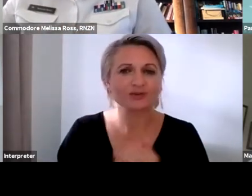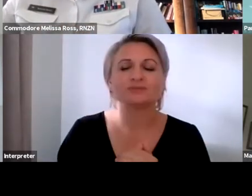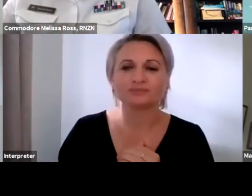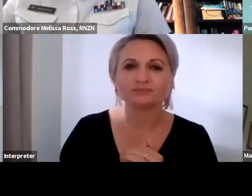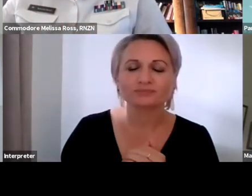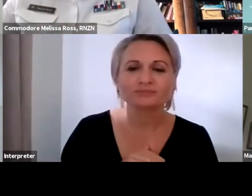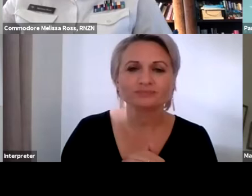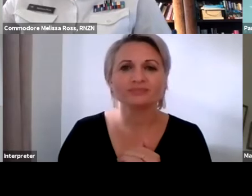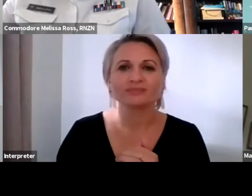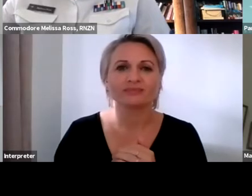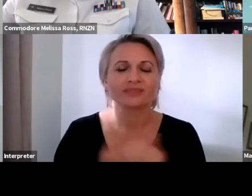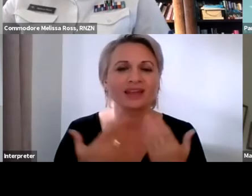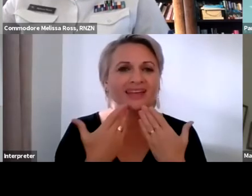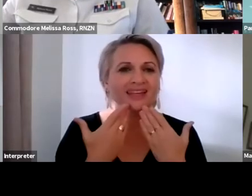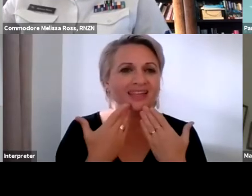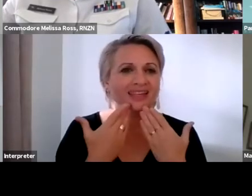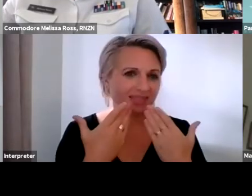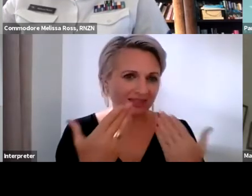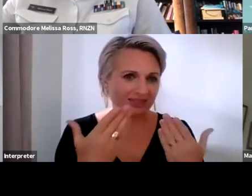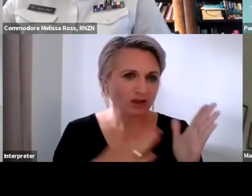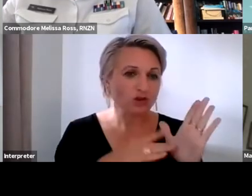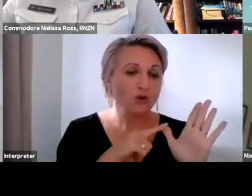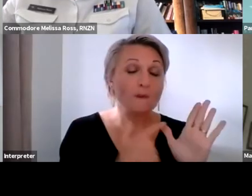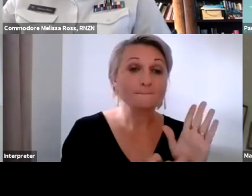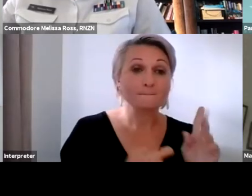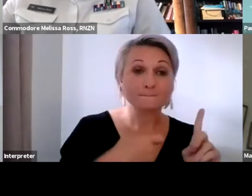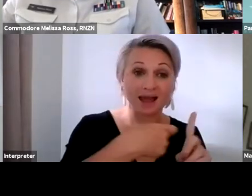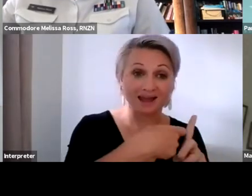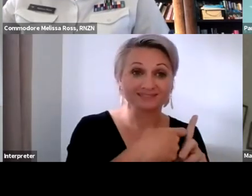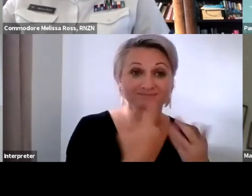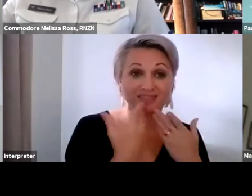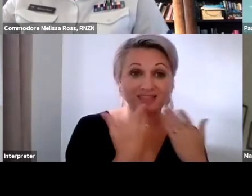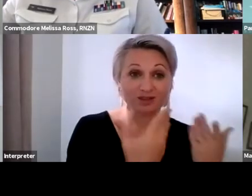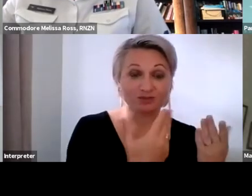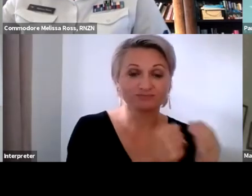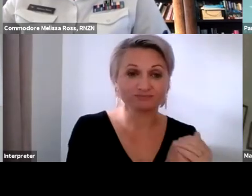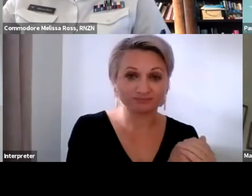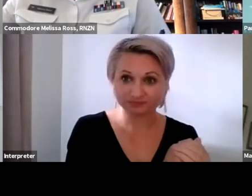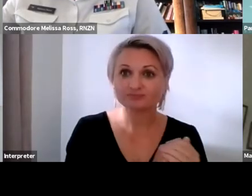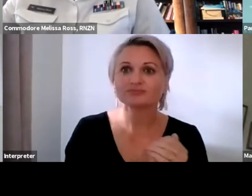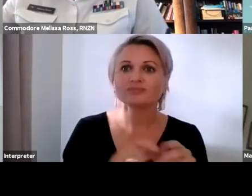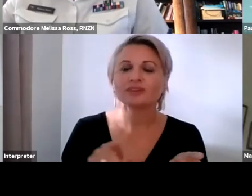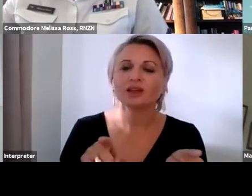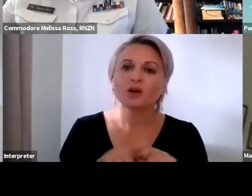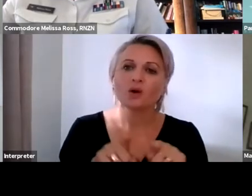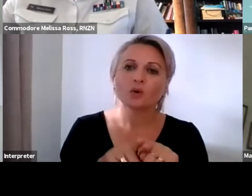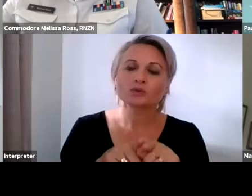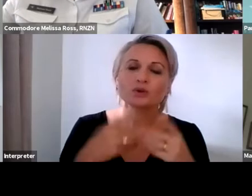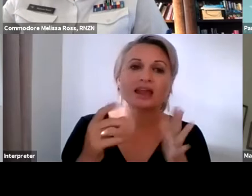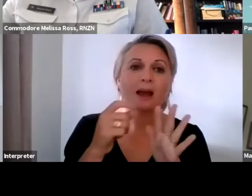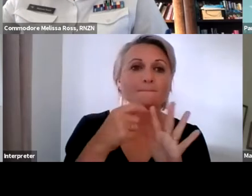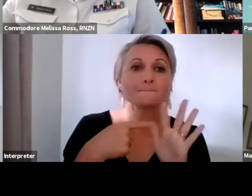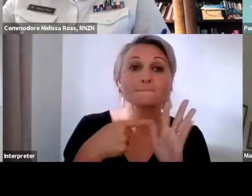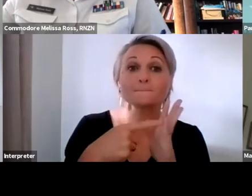Mark. And now, Paula, if I might bring you into the conversation. Paula is